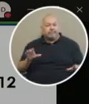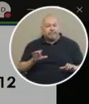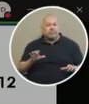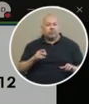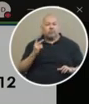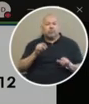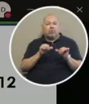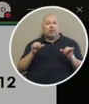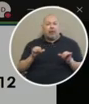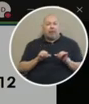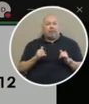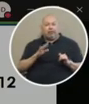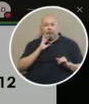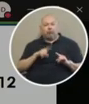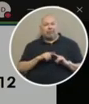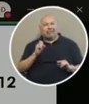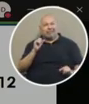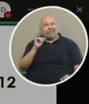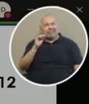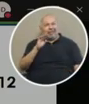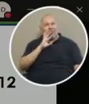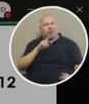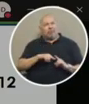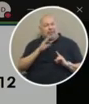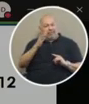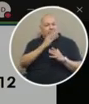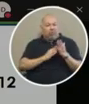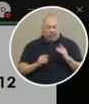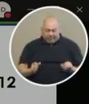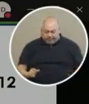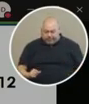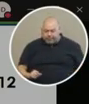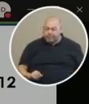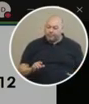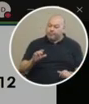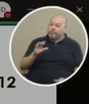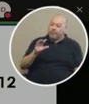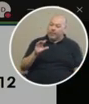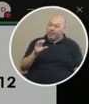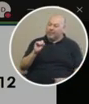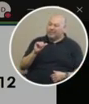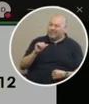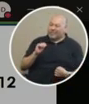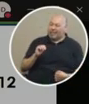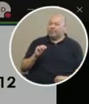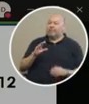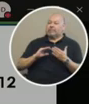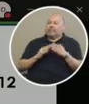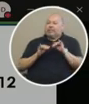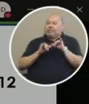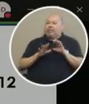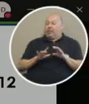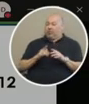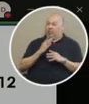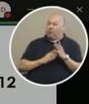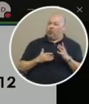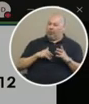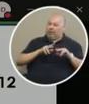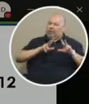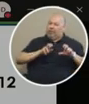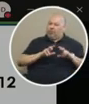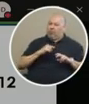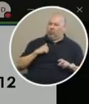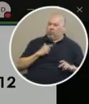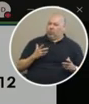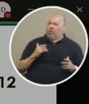have Sam start his portion of the presentation. Yes, Mayor and Council, Sam Rodriguez, City Engineer. So, part of the analysis that